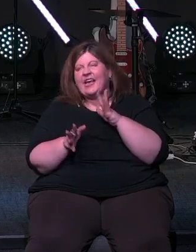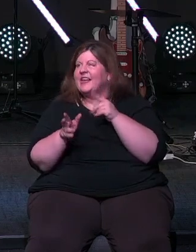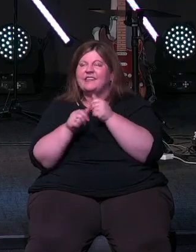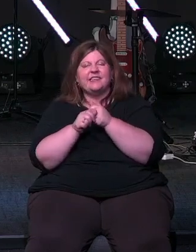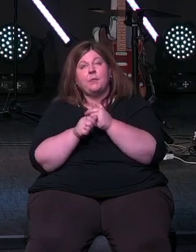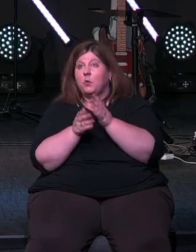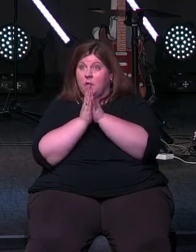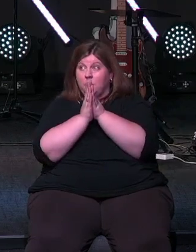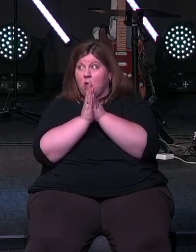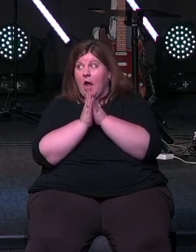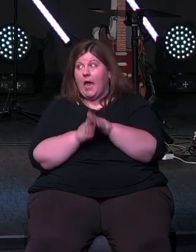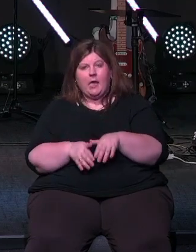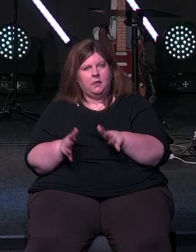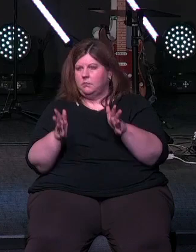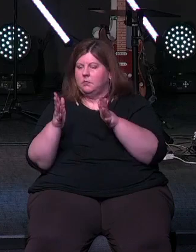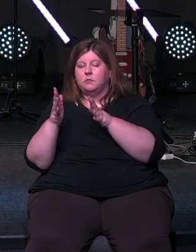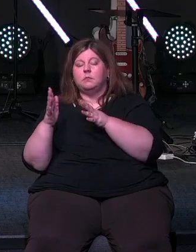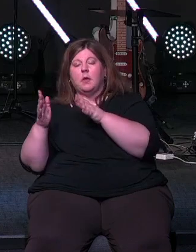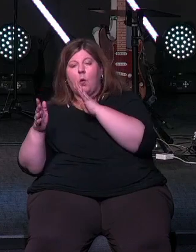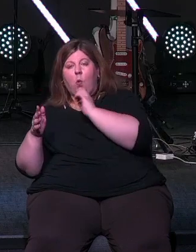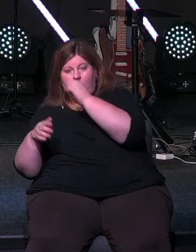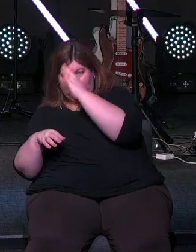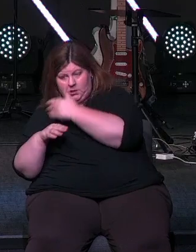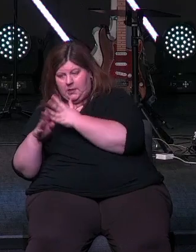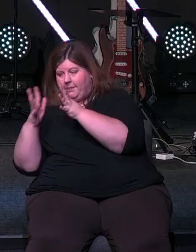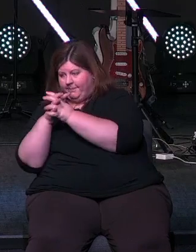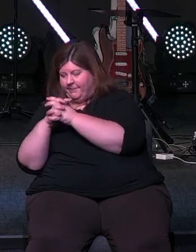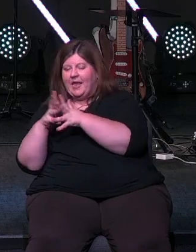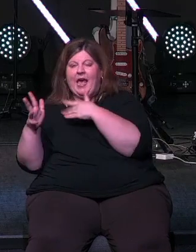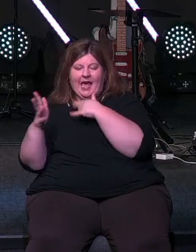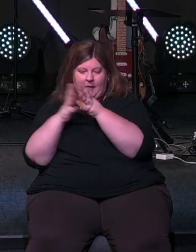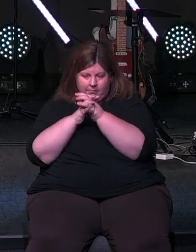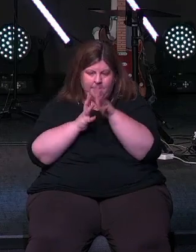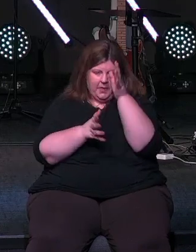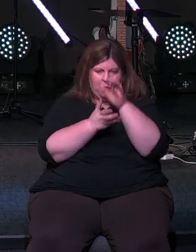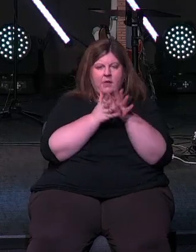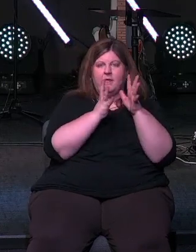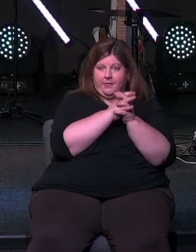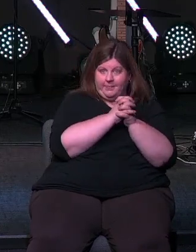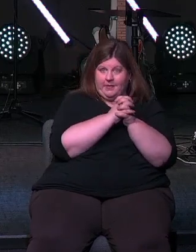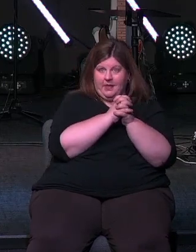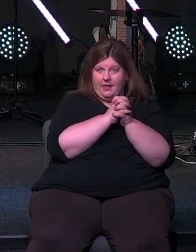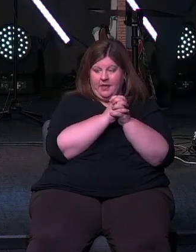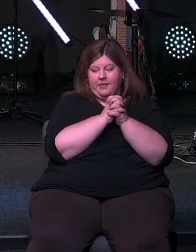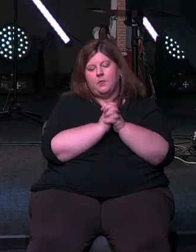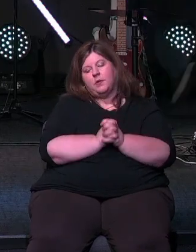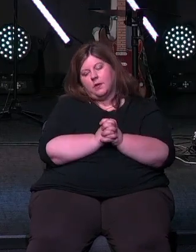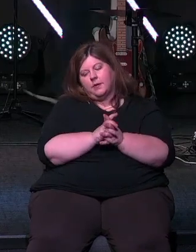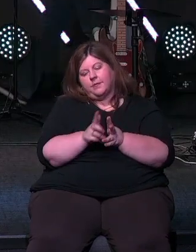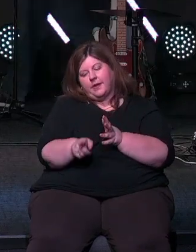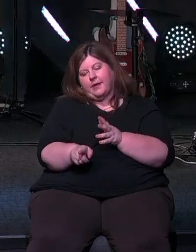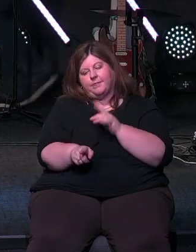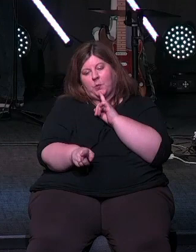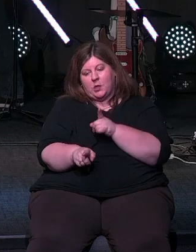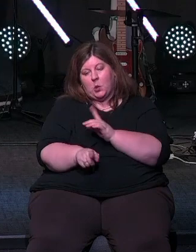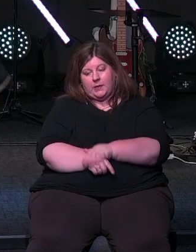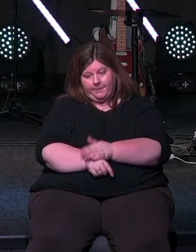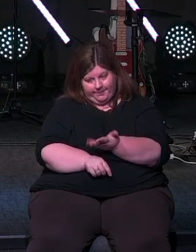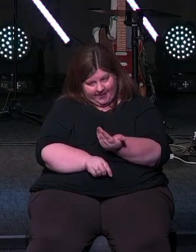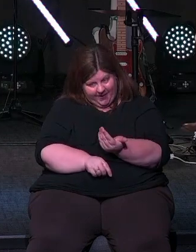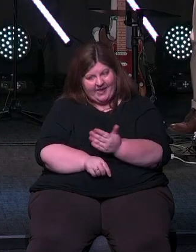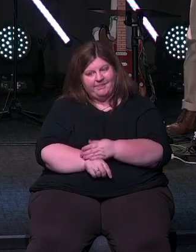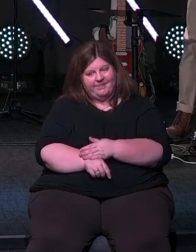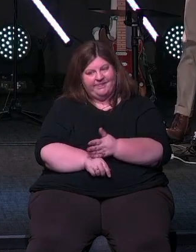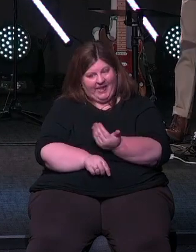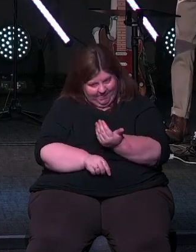okay, we're going to pray. And Judah goes like this. I go like this. Shannon goes like this. And then we all kind of just stare at Jordy like, come on, kid. It's